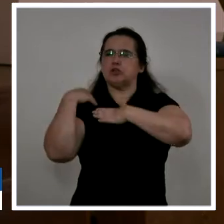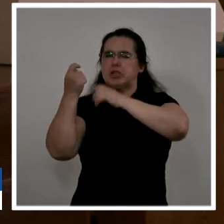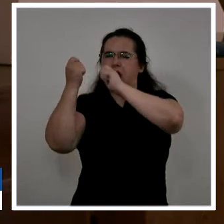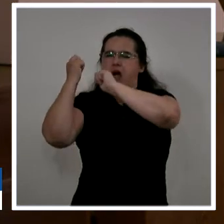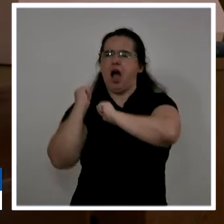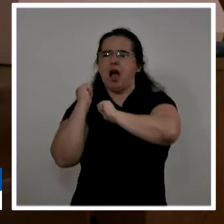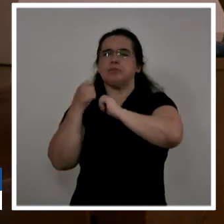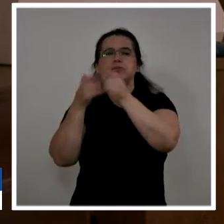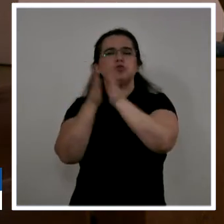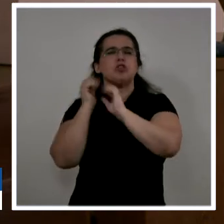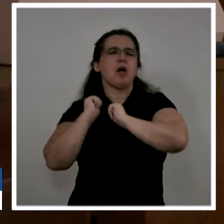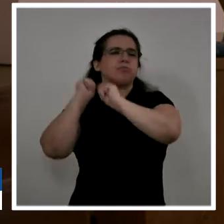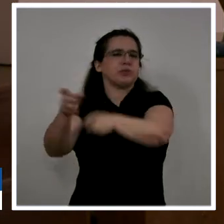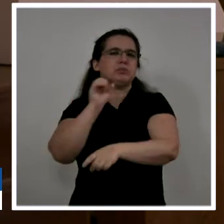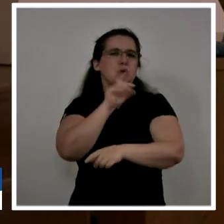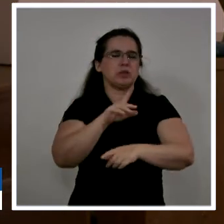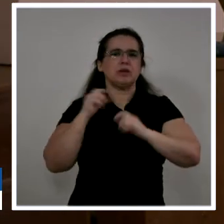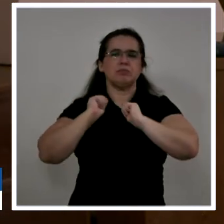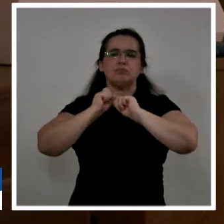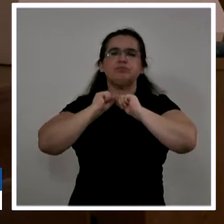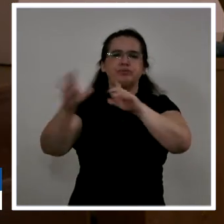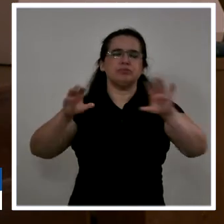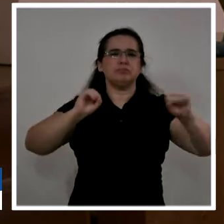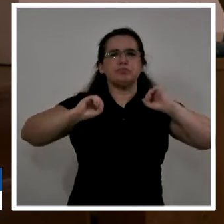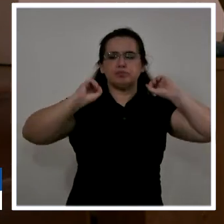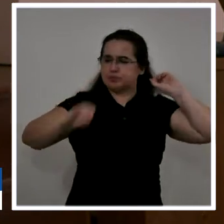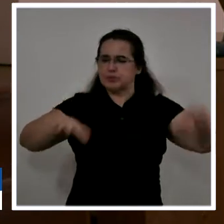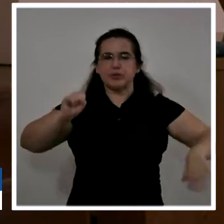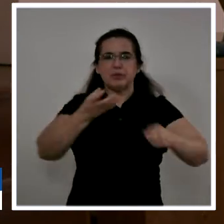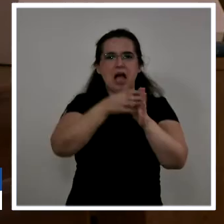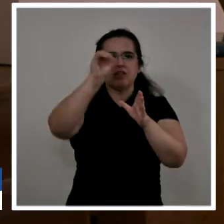easily ensnares us. E que,